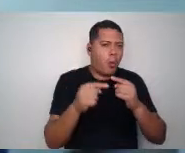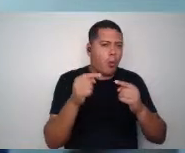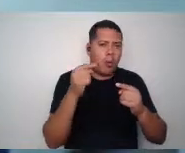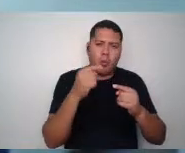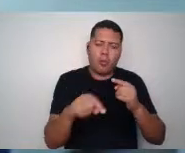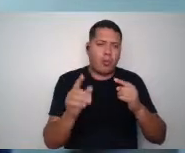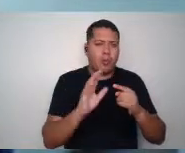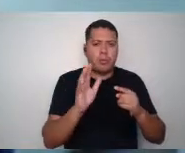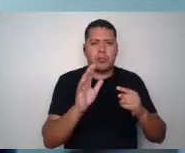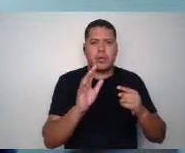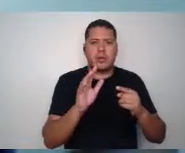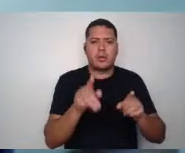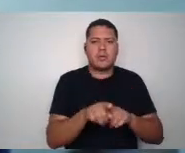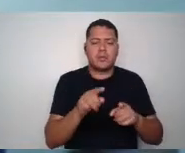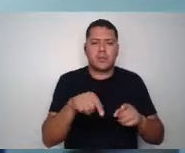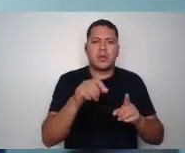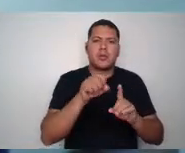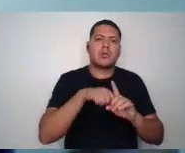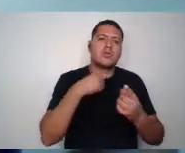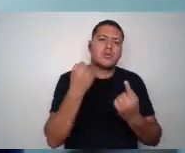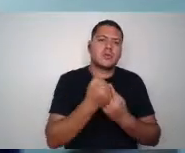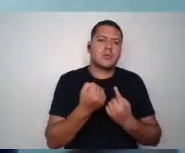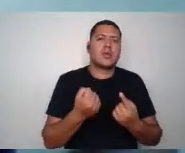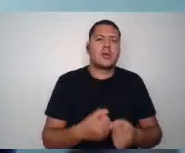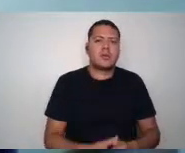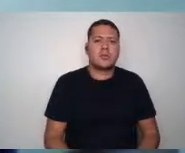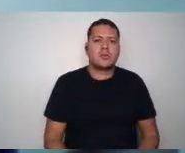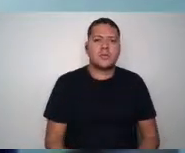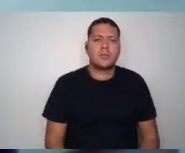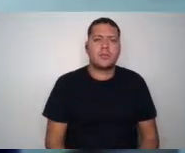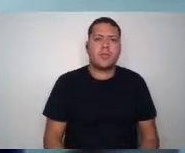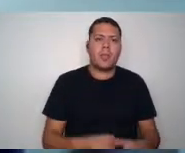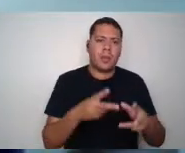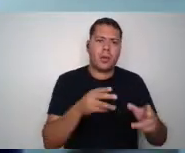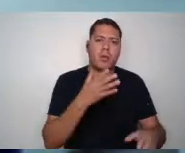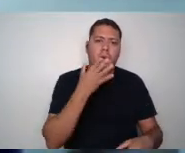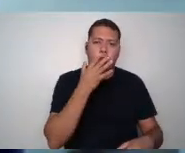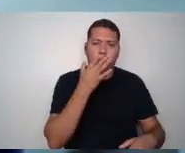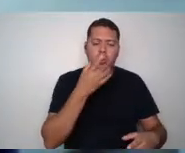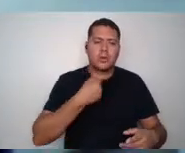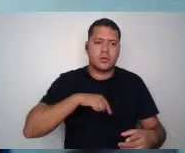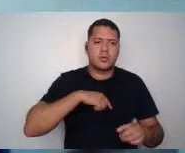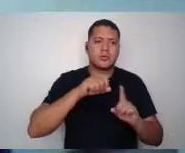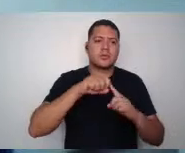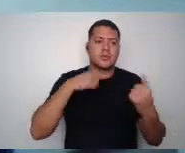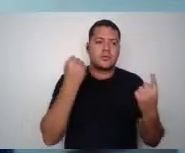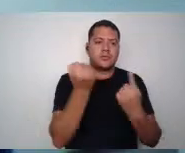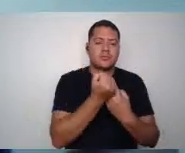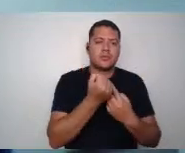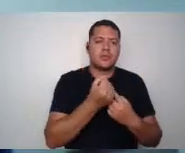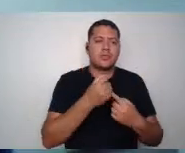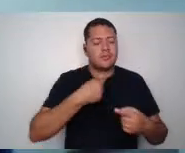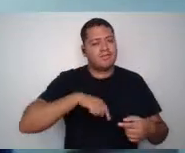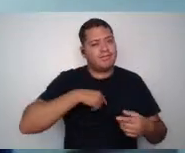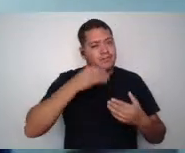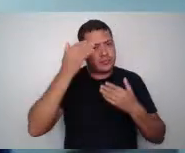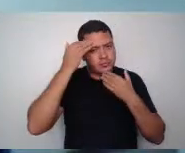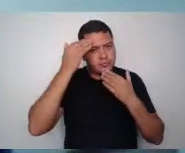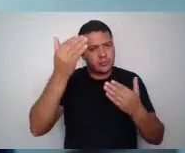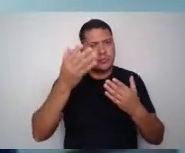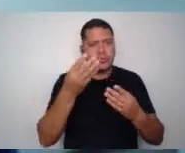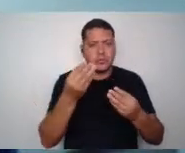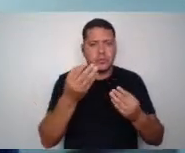the social dramas that are lived by people. We would like to thank